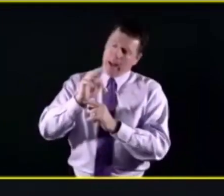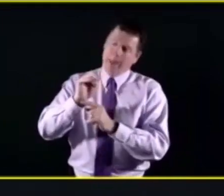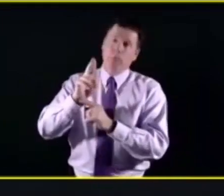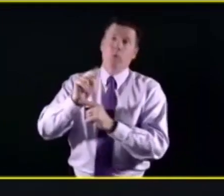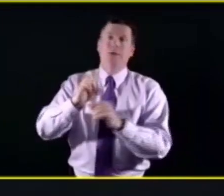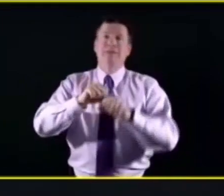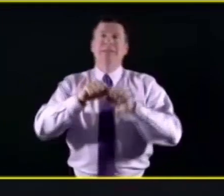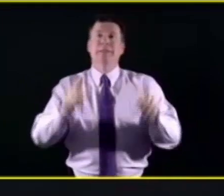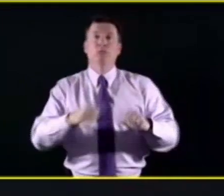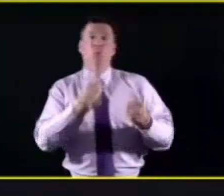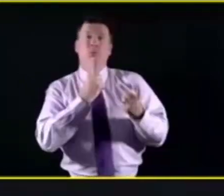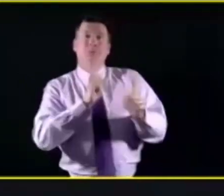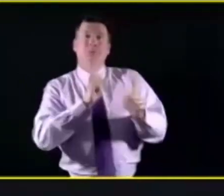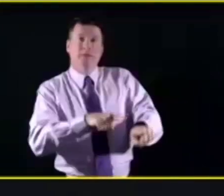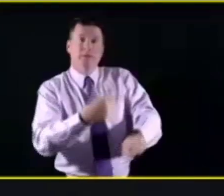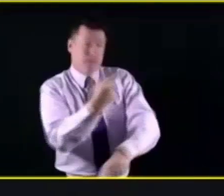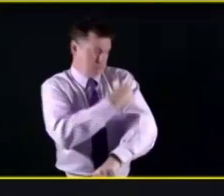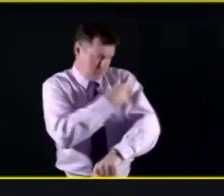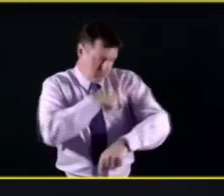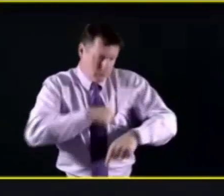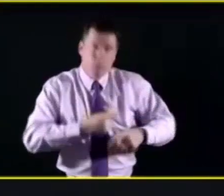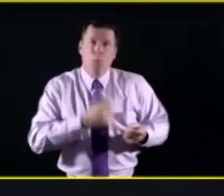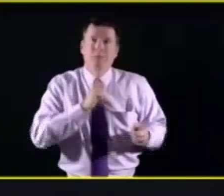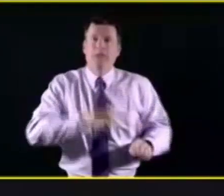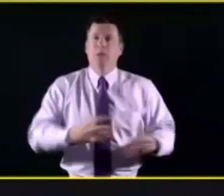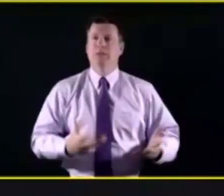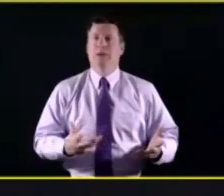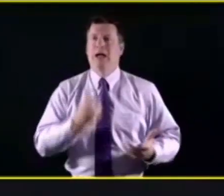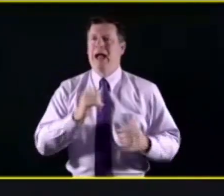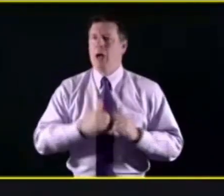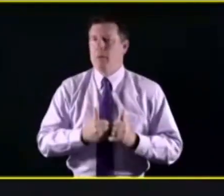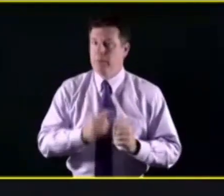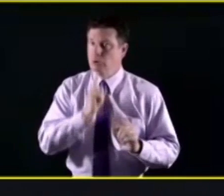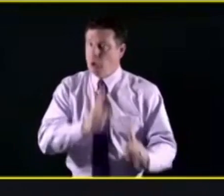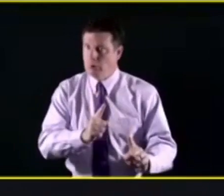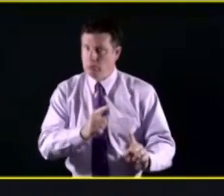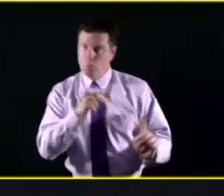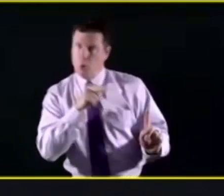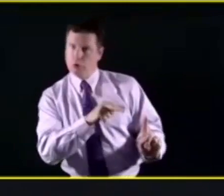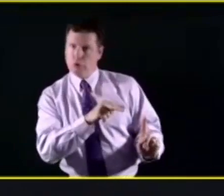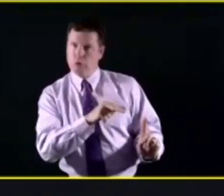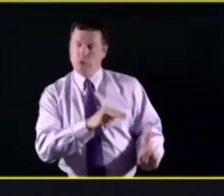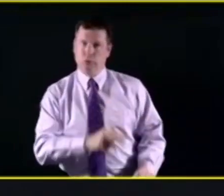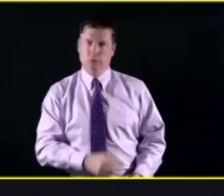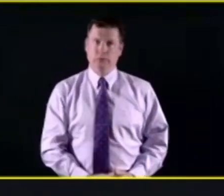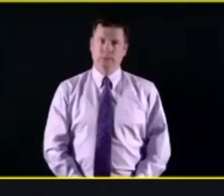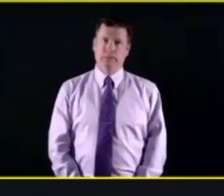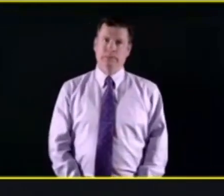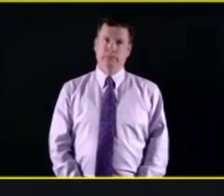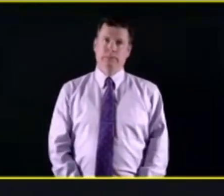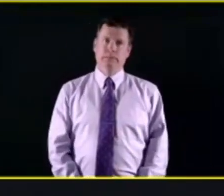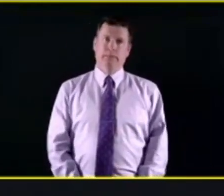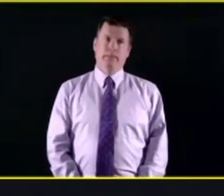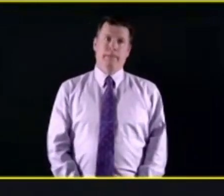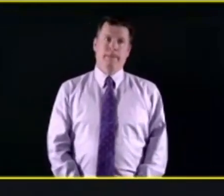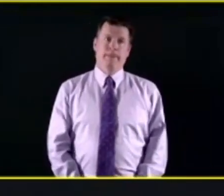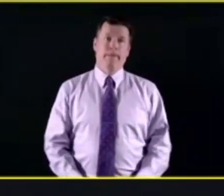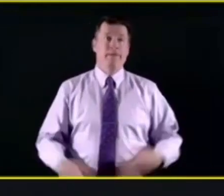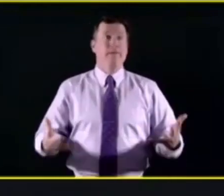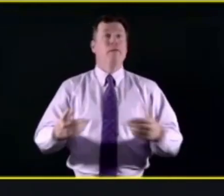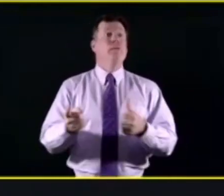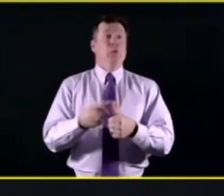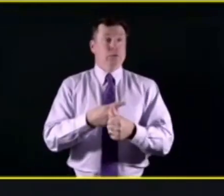clearly screening for is the presence of a coronavirus infection at this time, because that